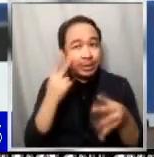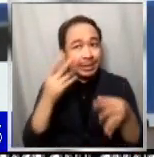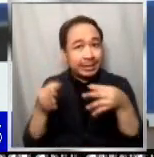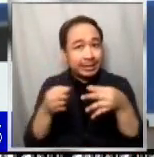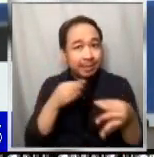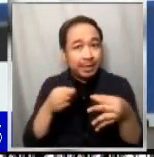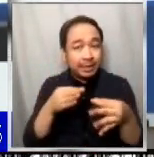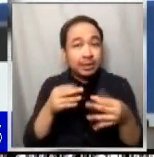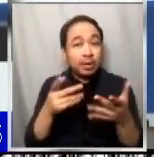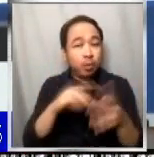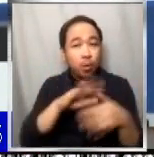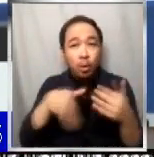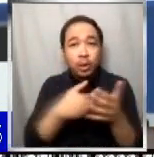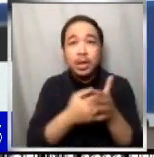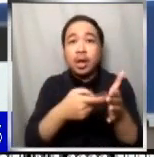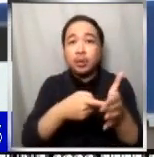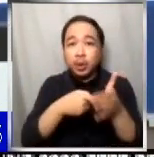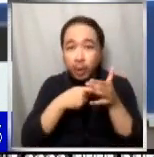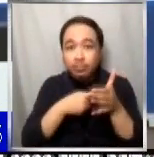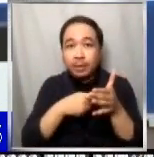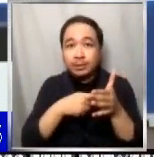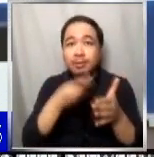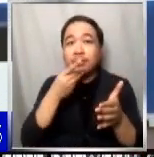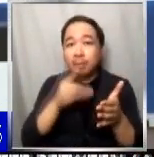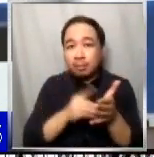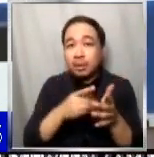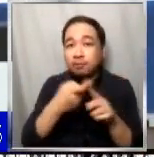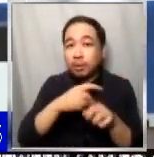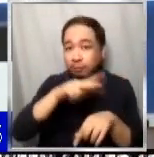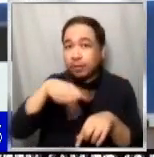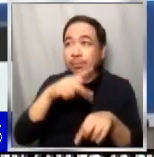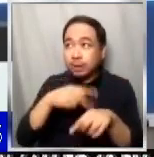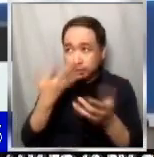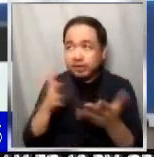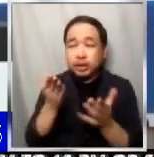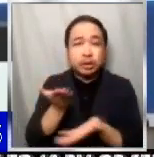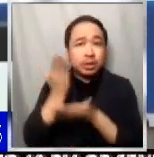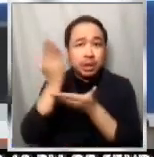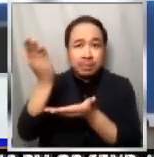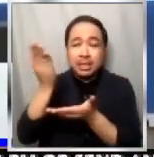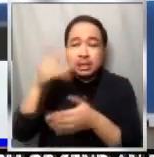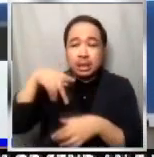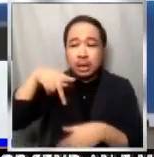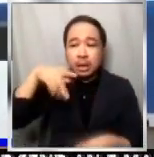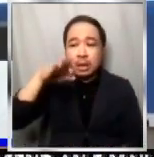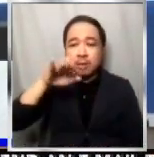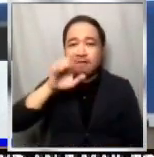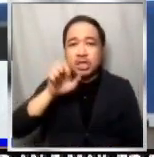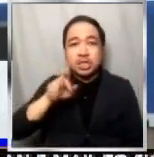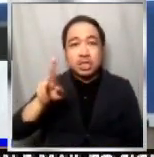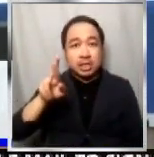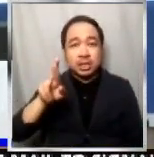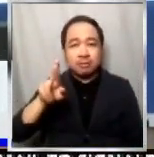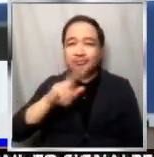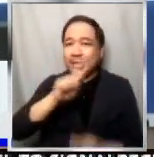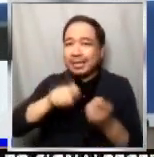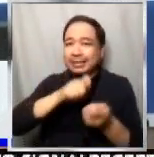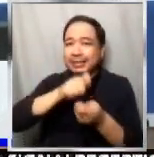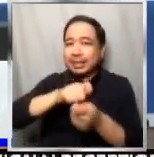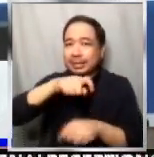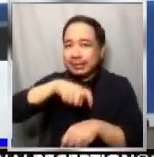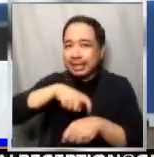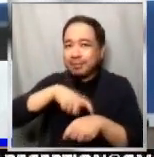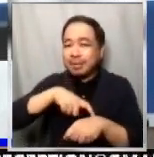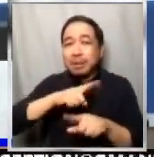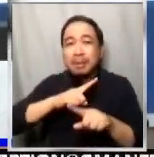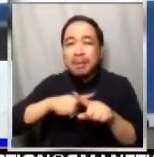all fulfilled in time. But there have been some delays in finalizing the commitments. agreements between Pfizer